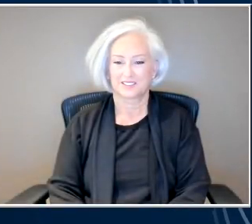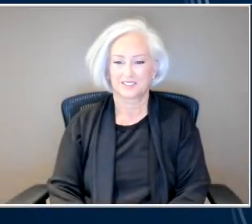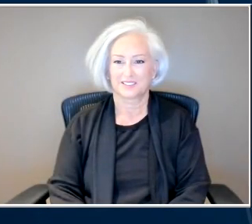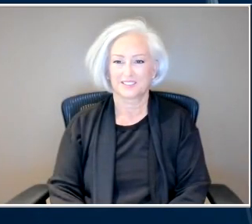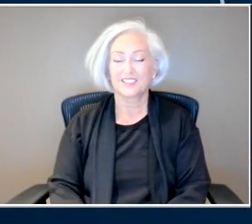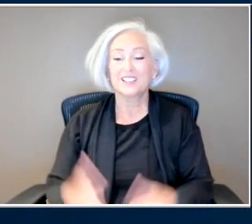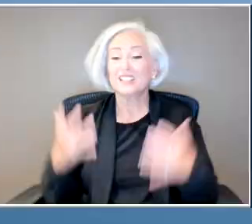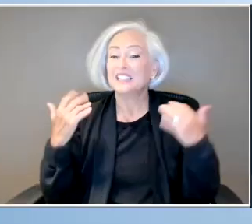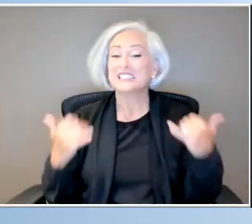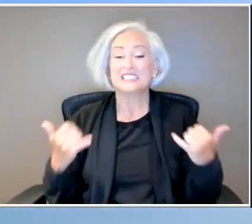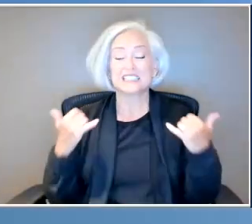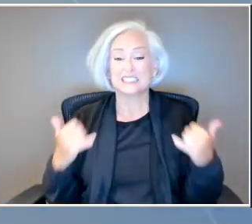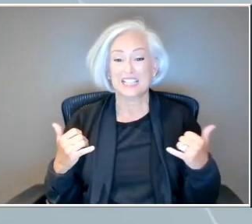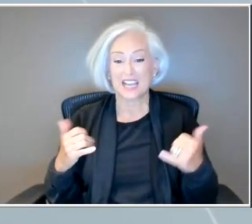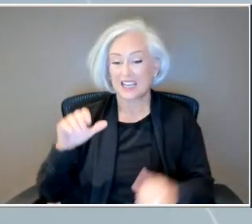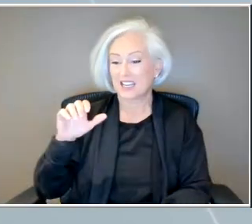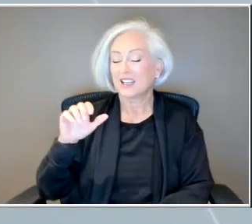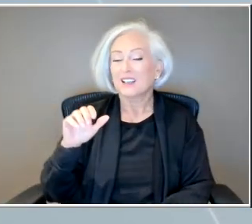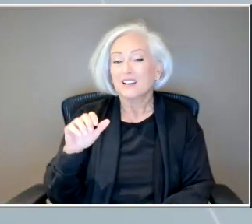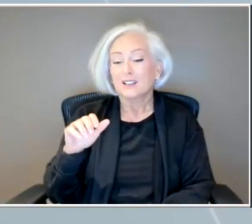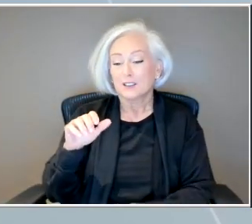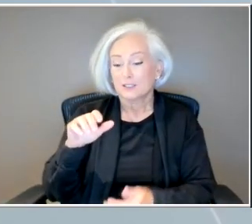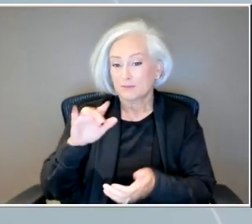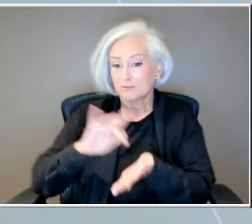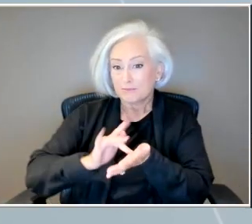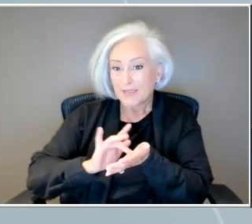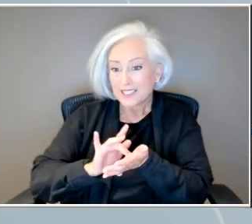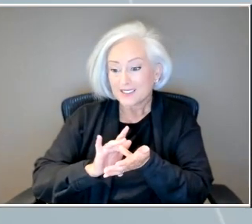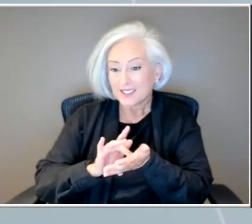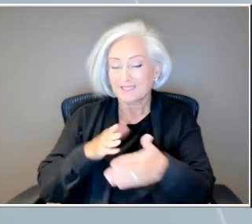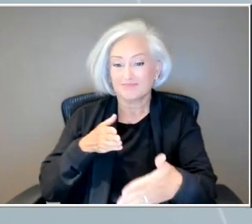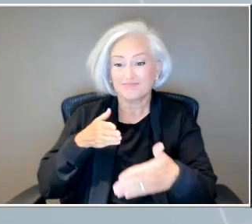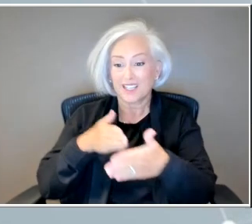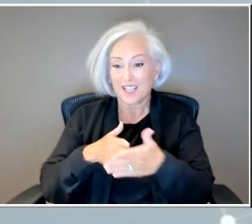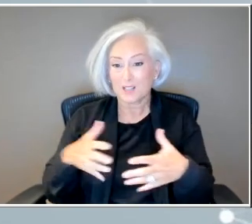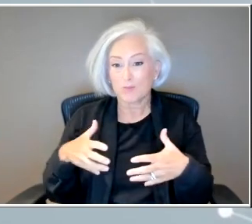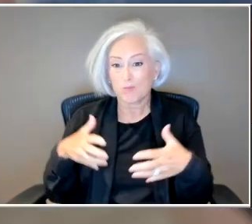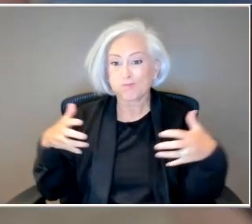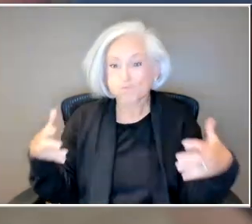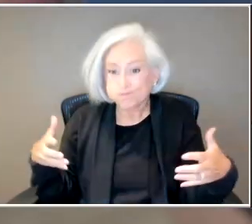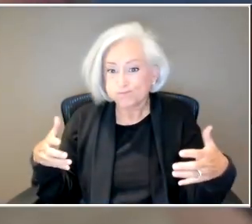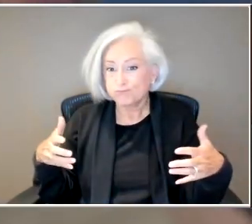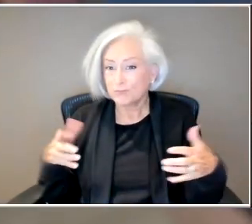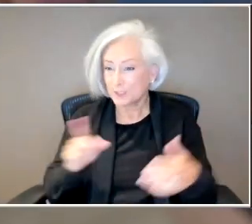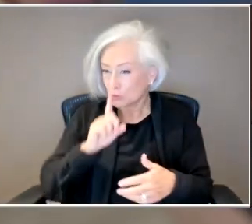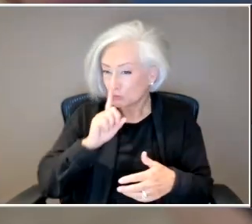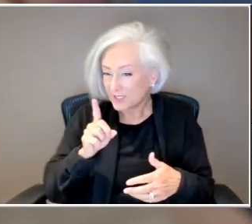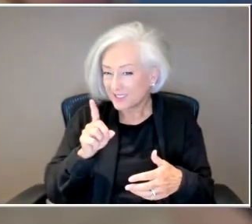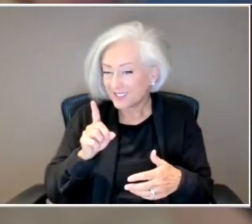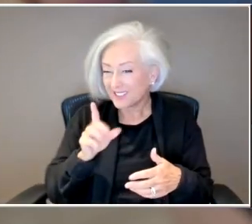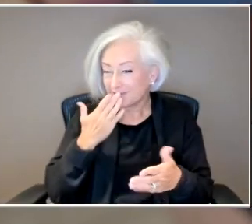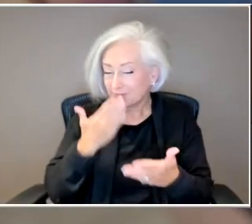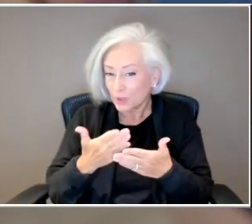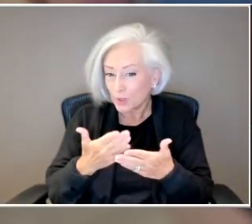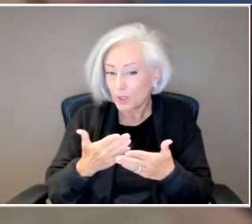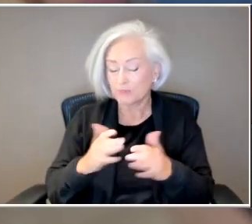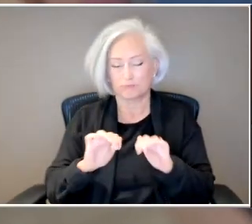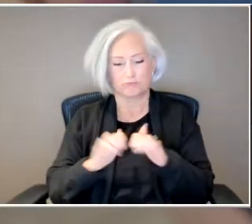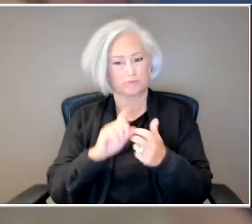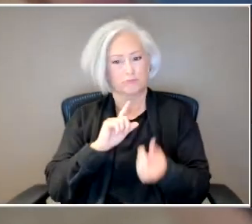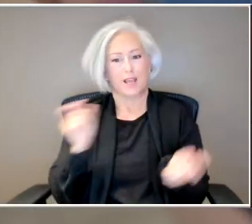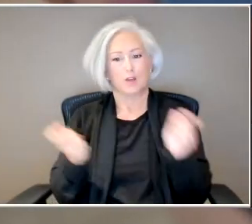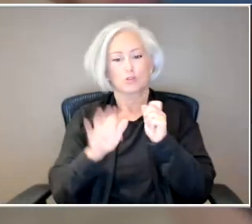Coming up today, do anti-obesity meds live up to the hype? How do GLP-1 drugs change your body? We explore the effects,